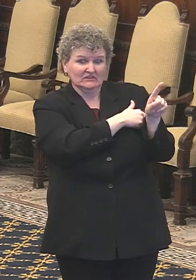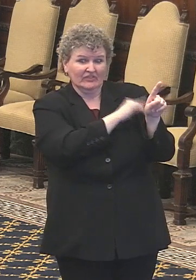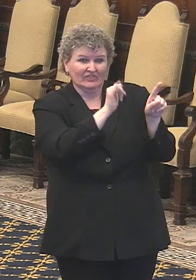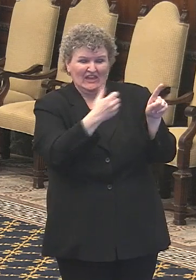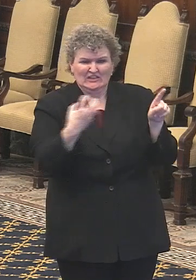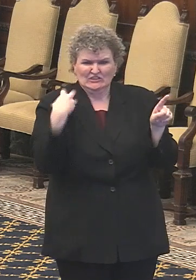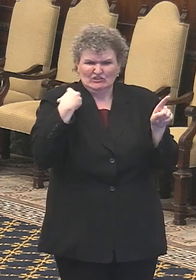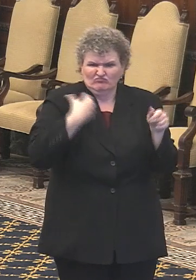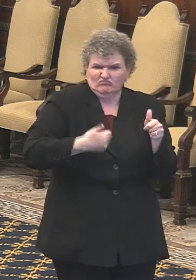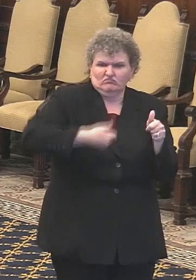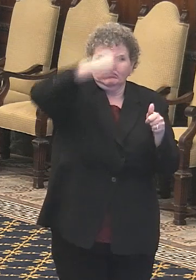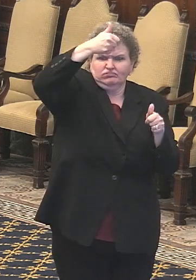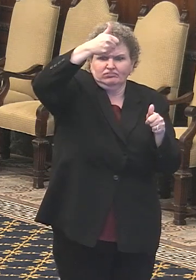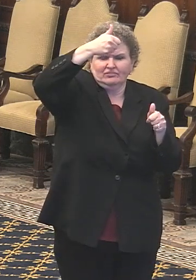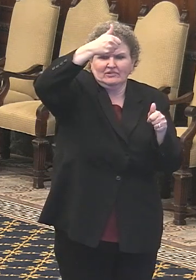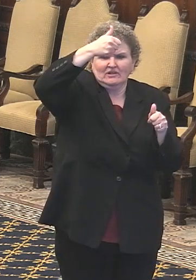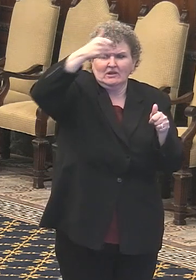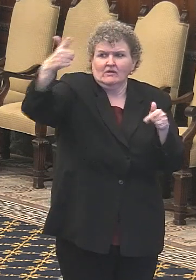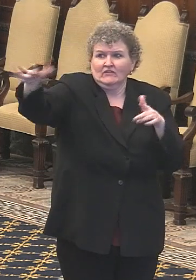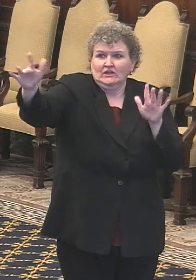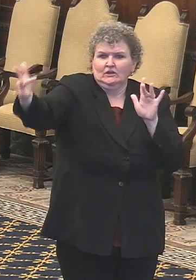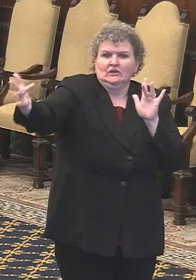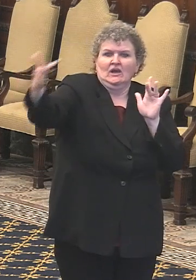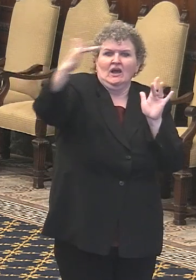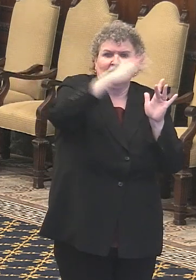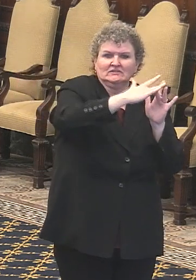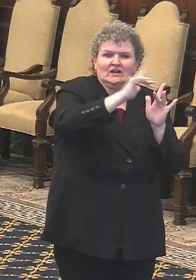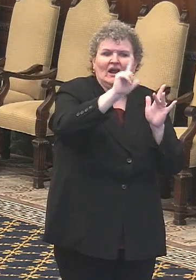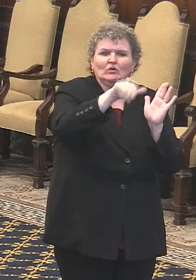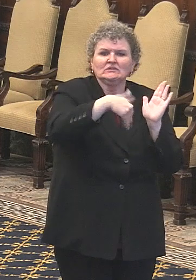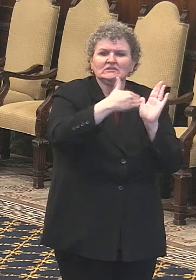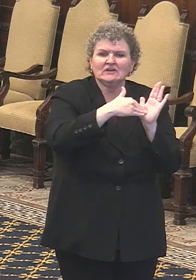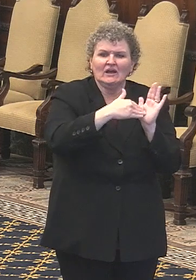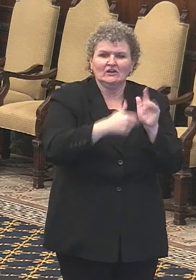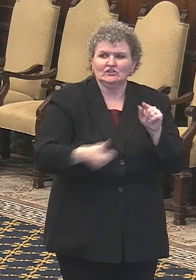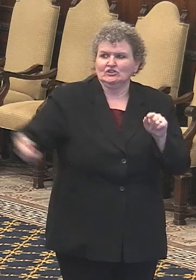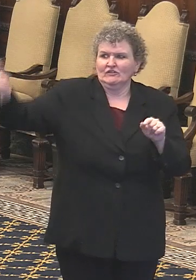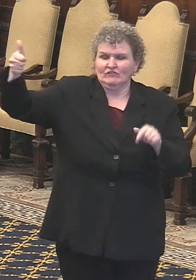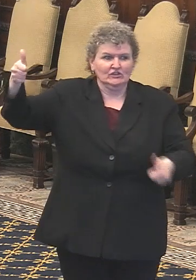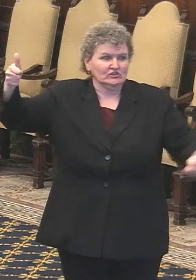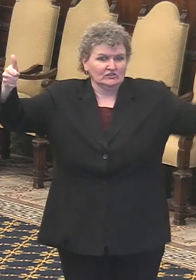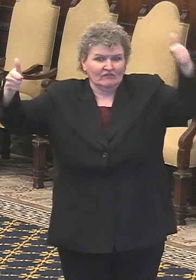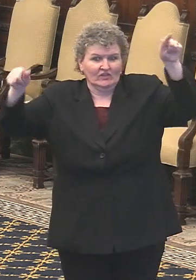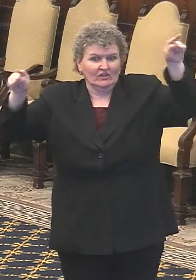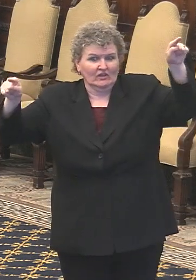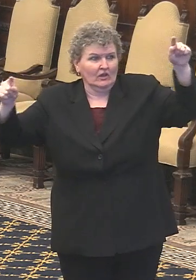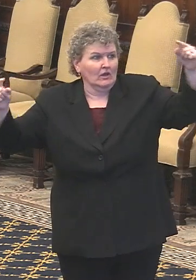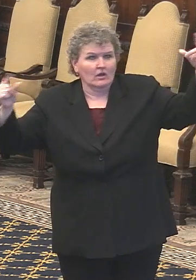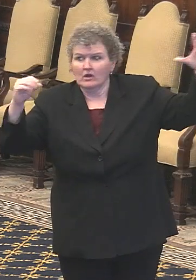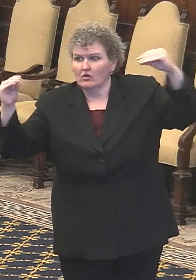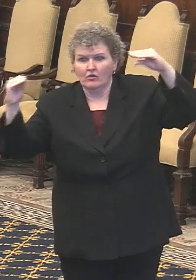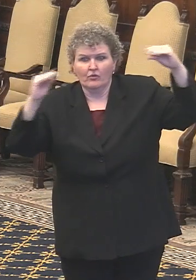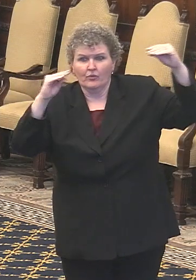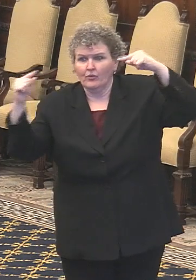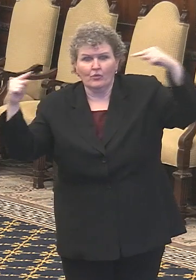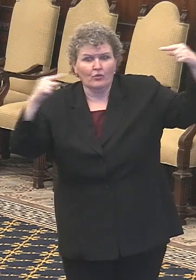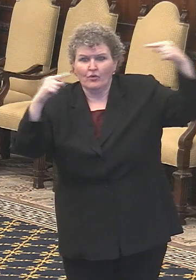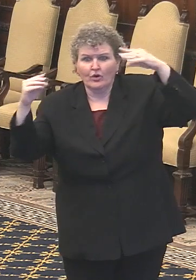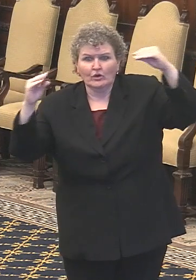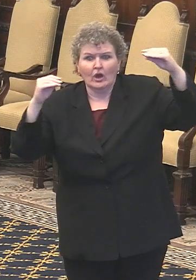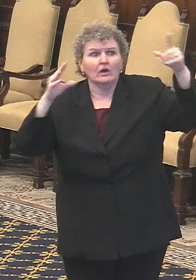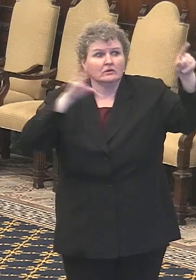talk to the chief medical officer of the Liacouras Center about the details of each specific patient, make sure that the patient is appropriate to go to that site, and they would get approval